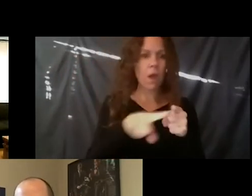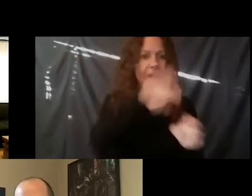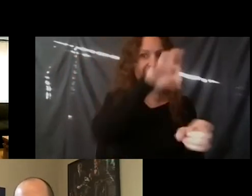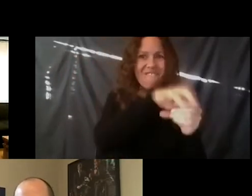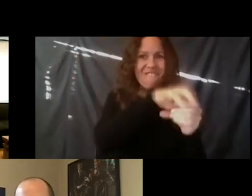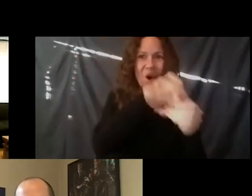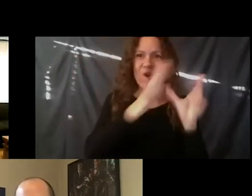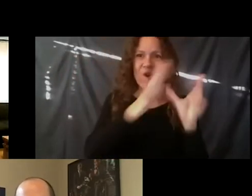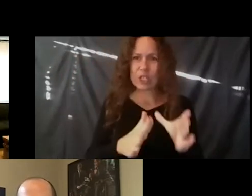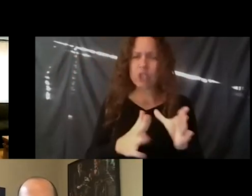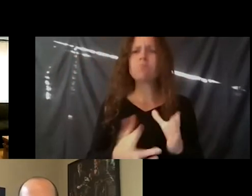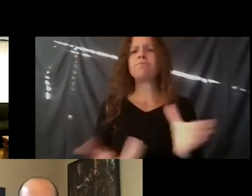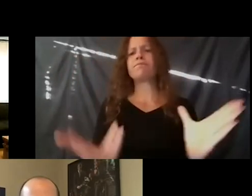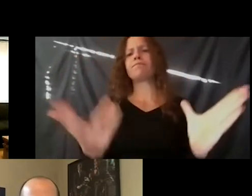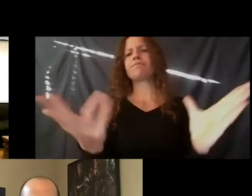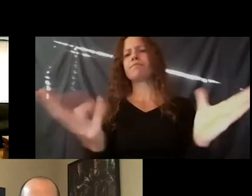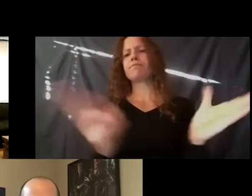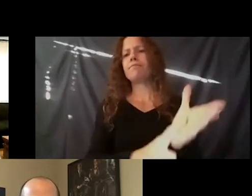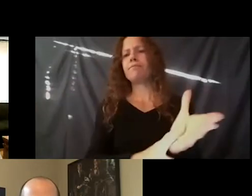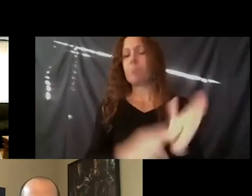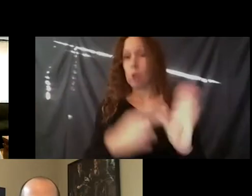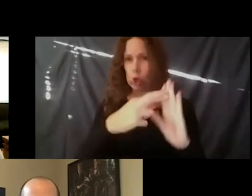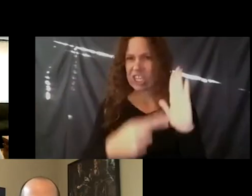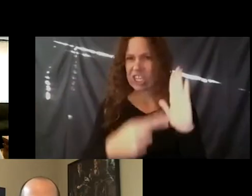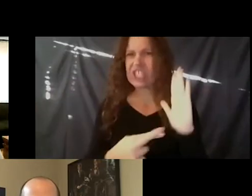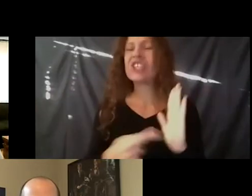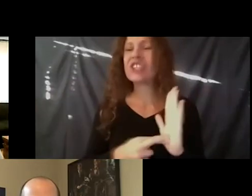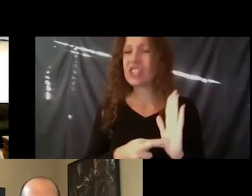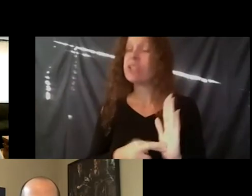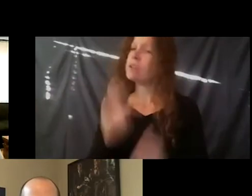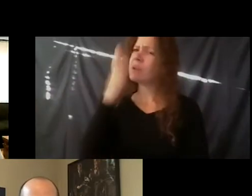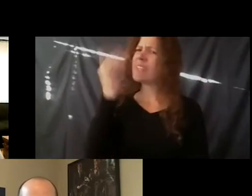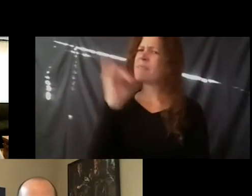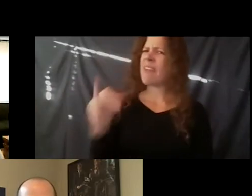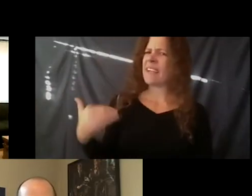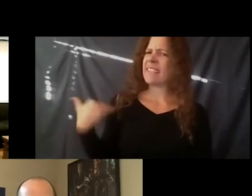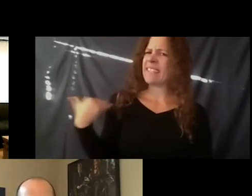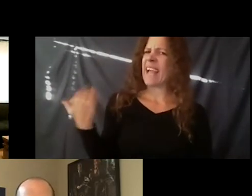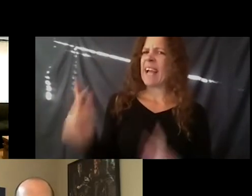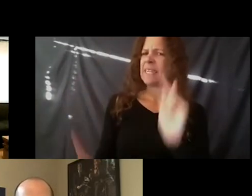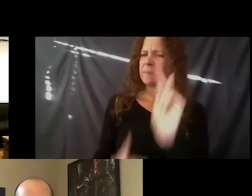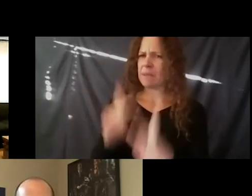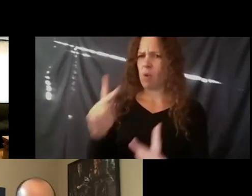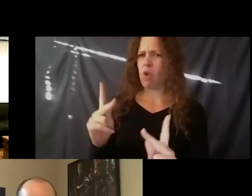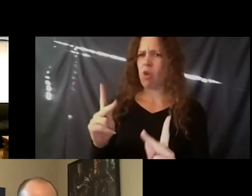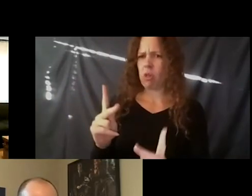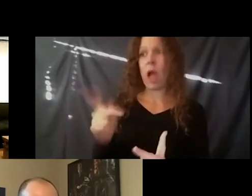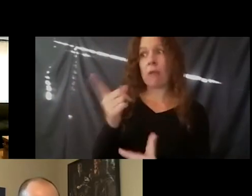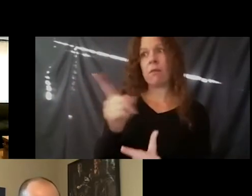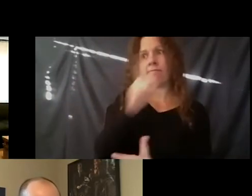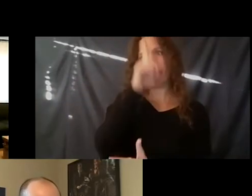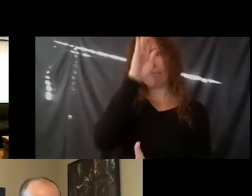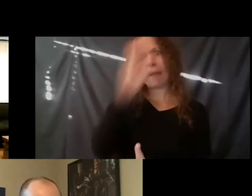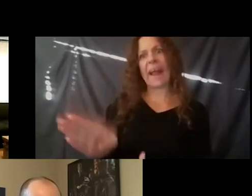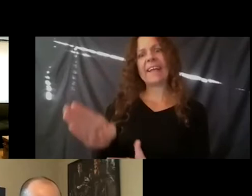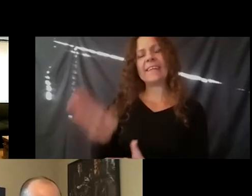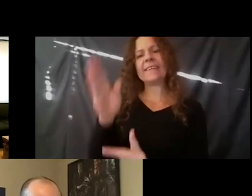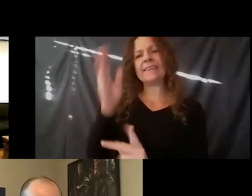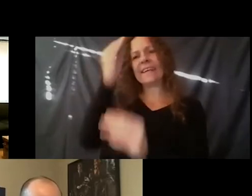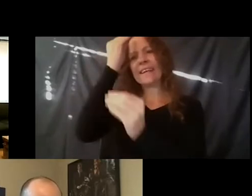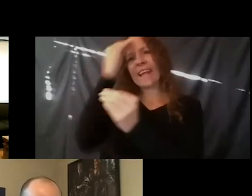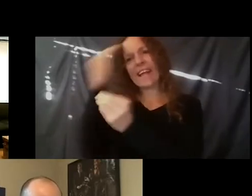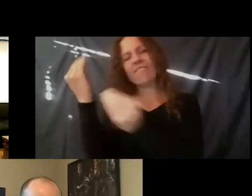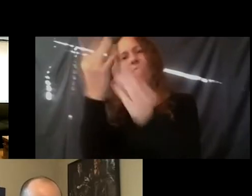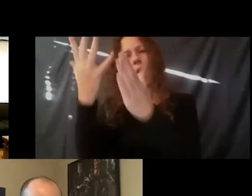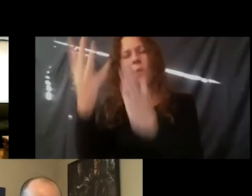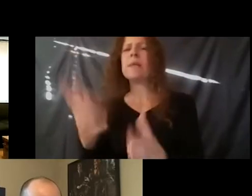that it seems to me, and from my young people who are sort of my key informants on this, the ones who are in their 20s